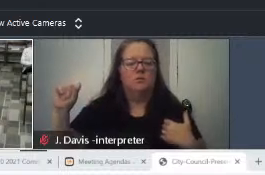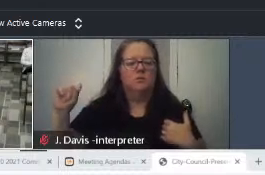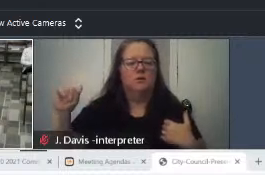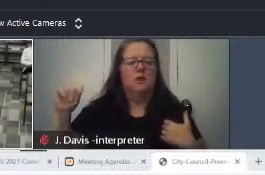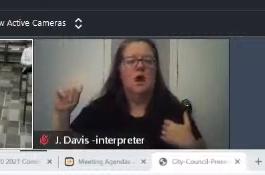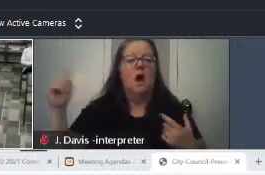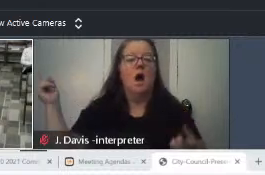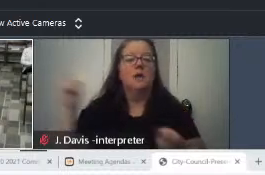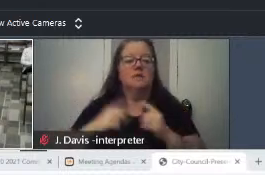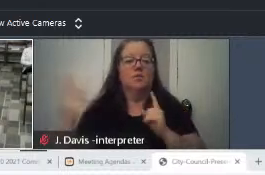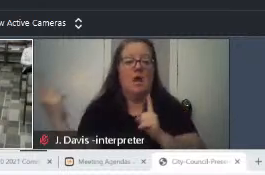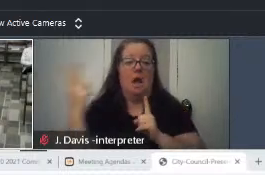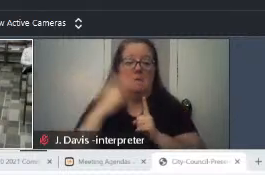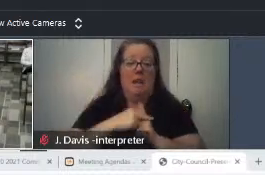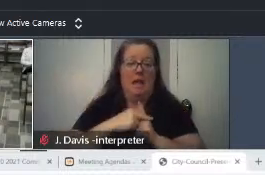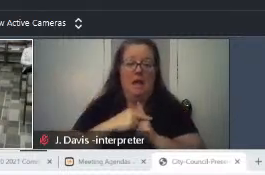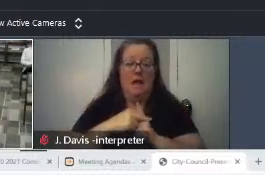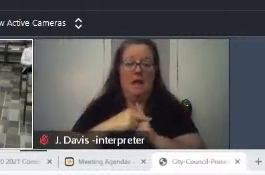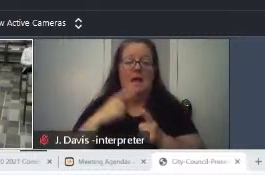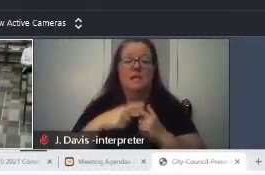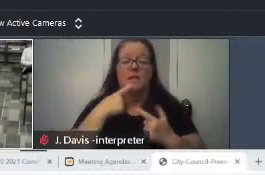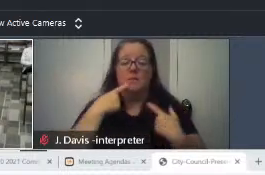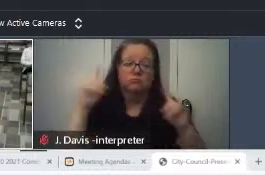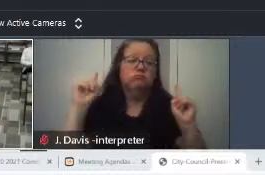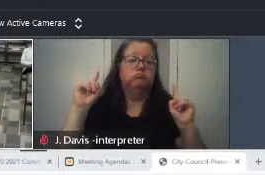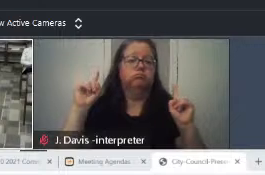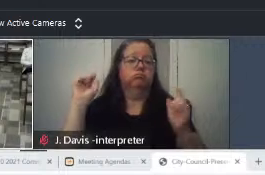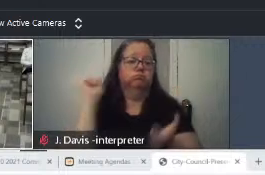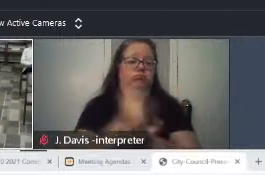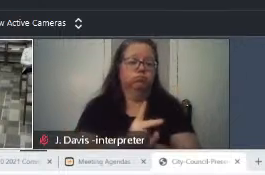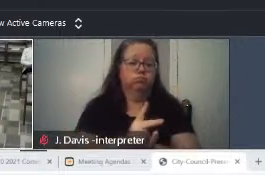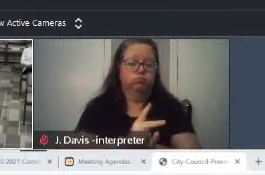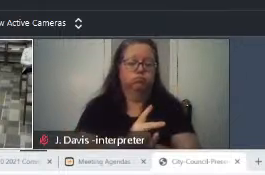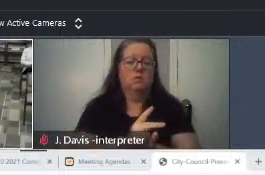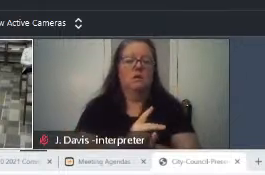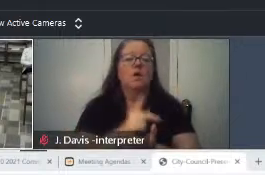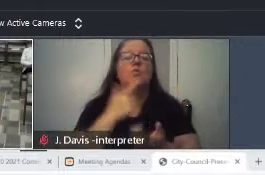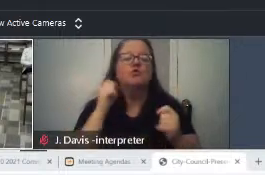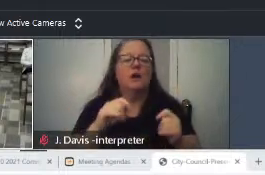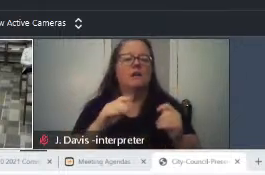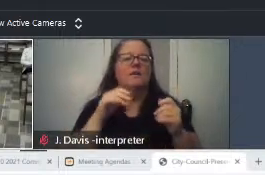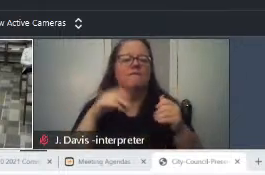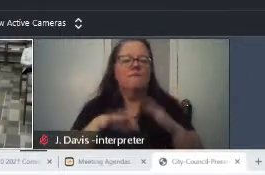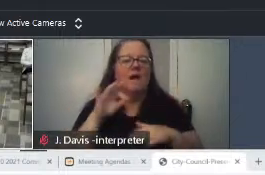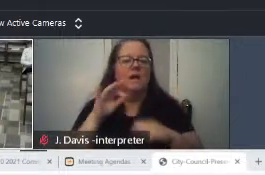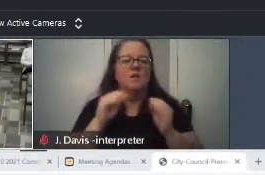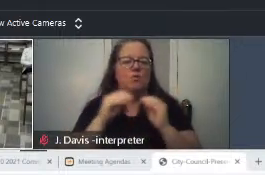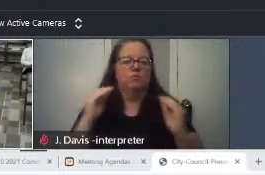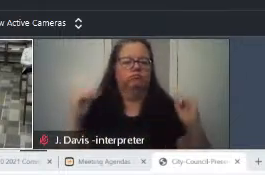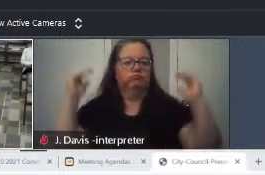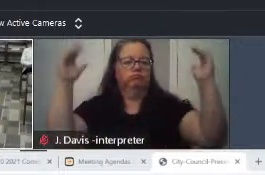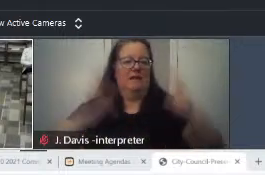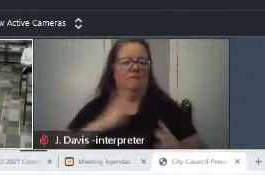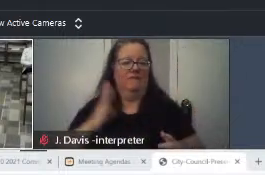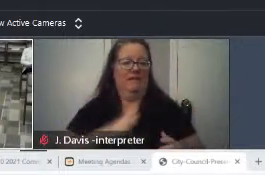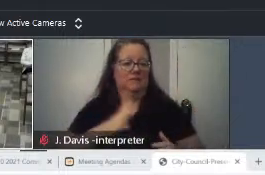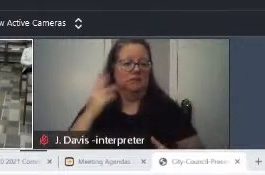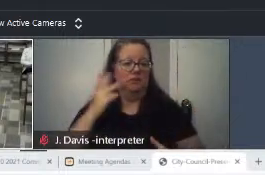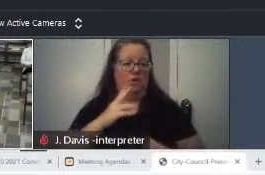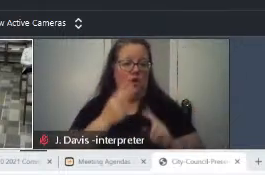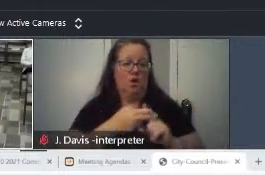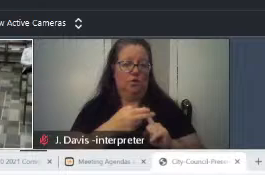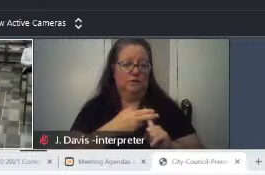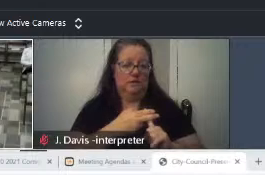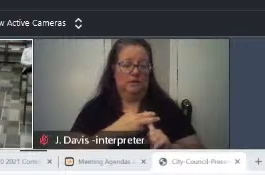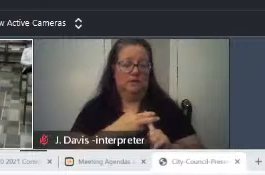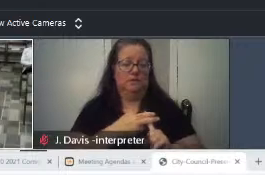apply with them and they give that final green light, yes. Okay, but to say it's an upper tier brand, yes, we did. And a certain grade, class? Yeah.